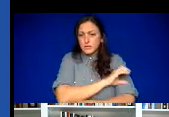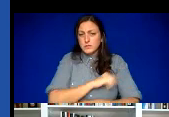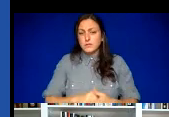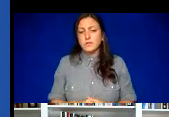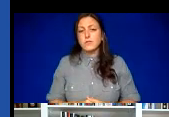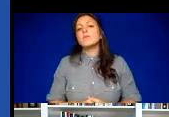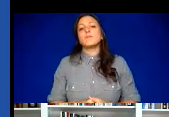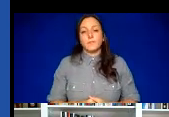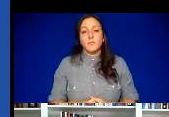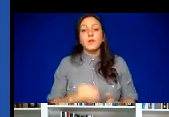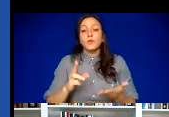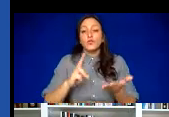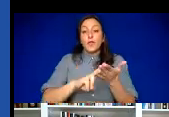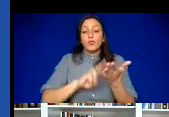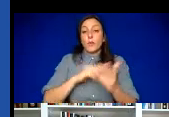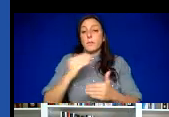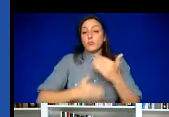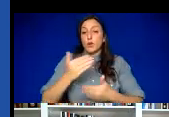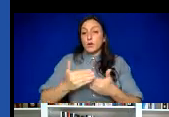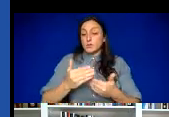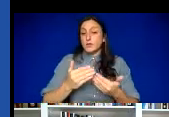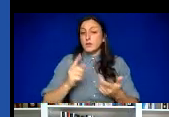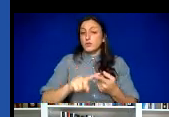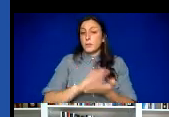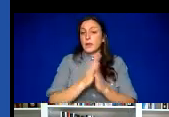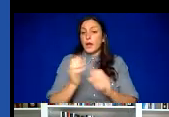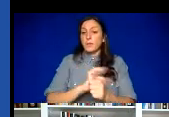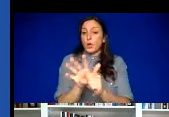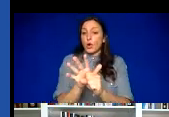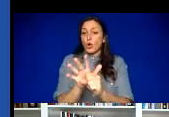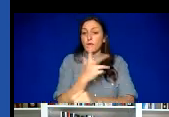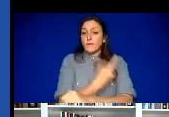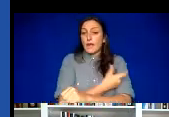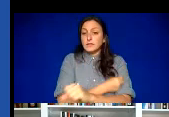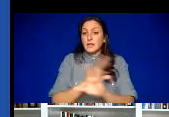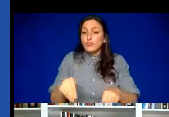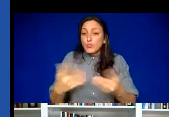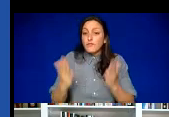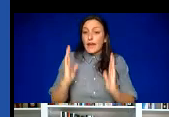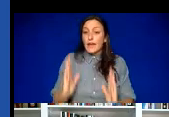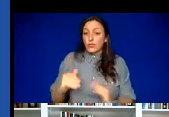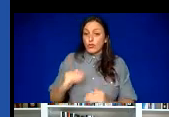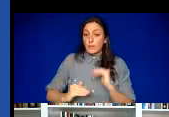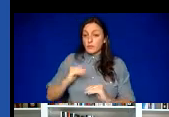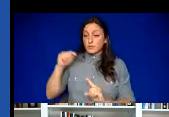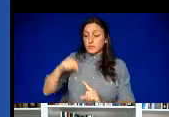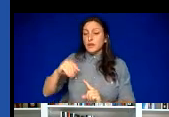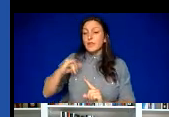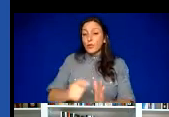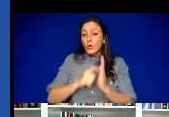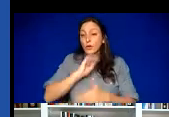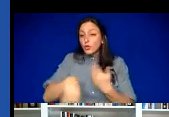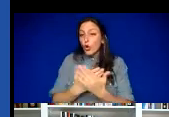So the enrollment process to become a COVID vaccine provider requires all of our